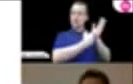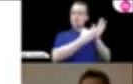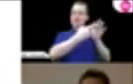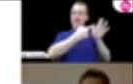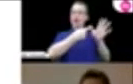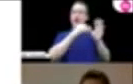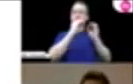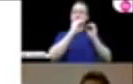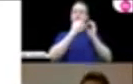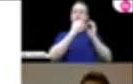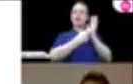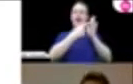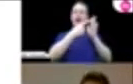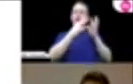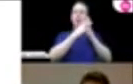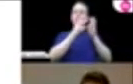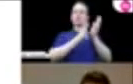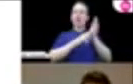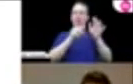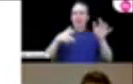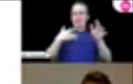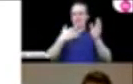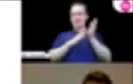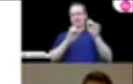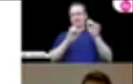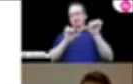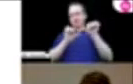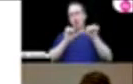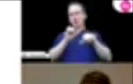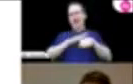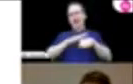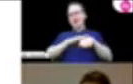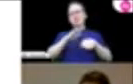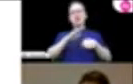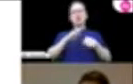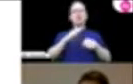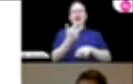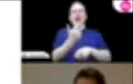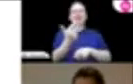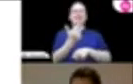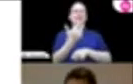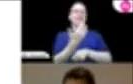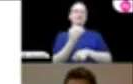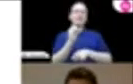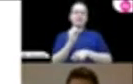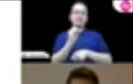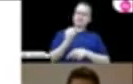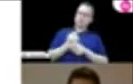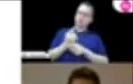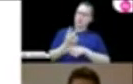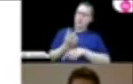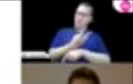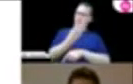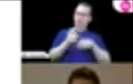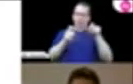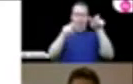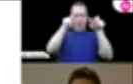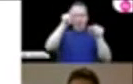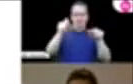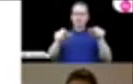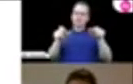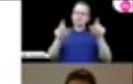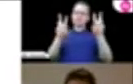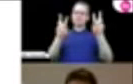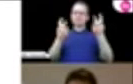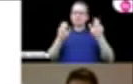for a short while in the 1850s. So I usually speak about the characters